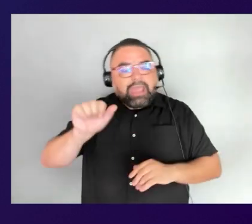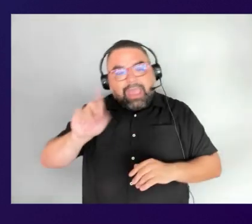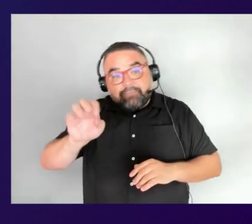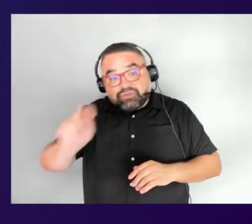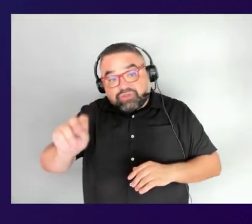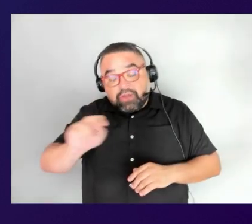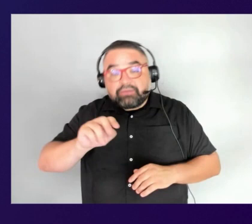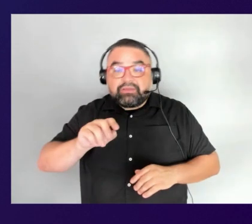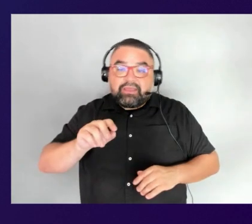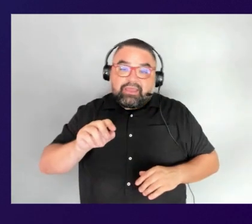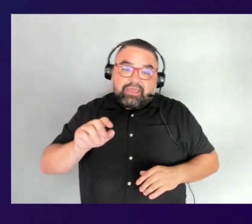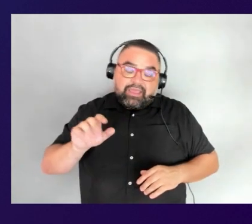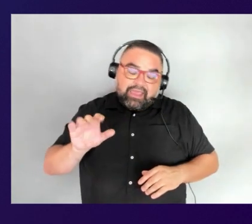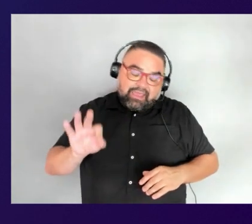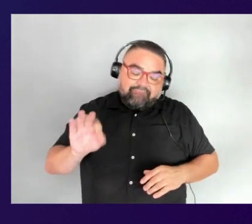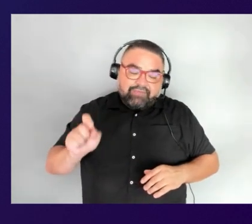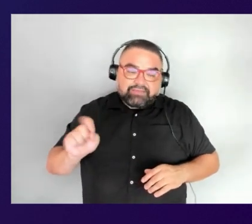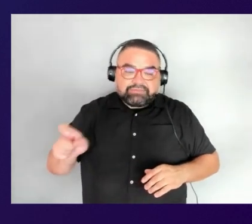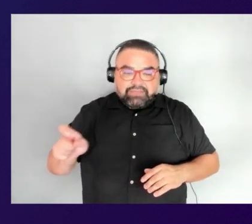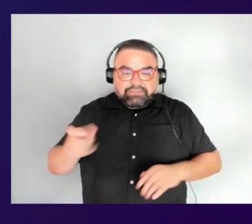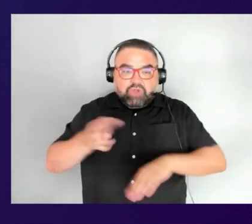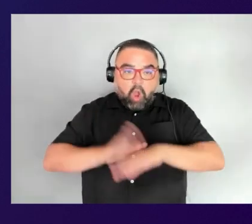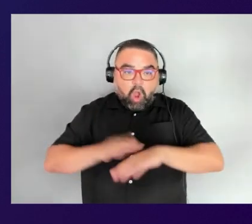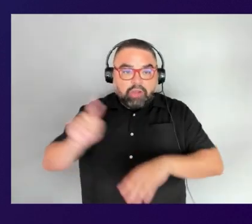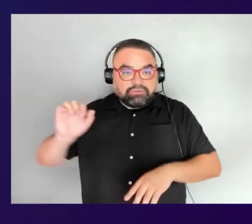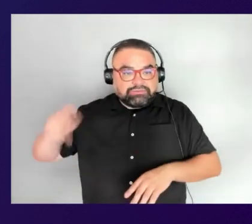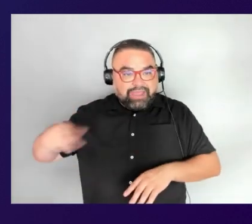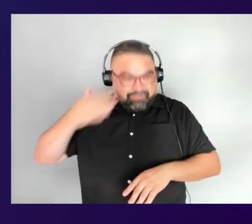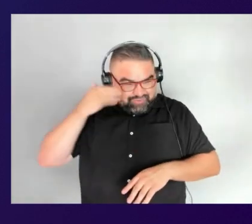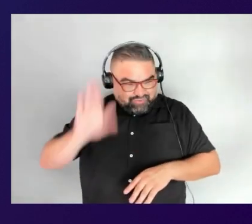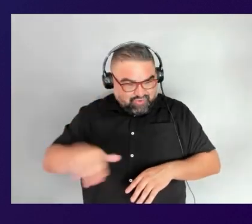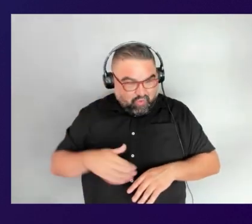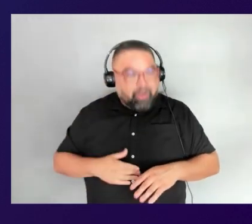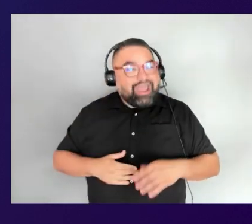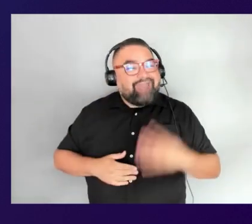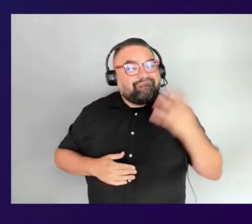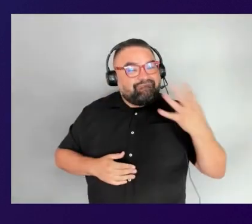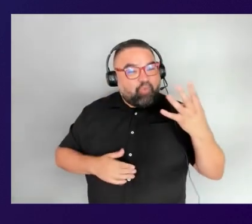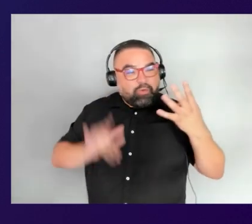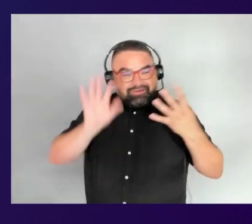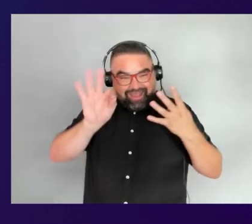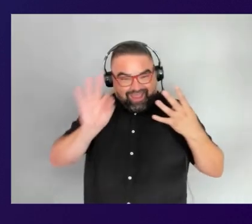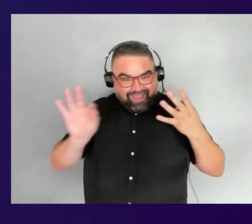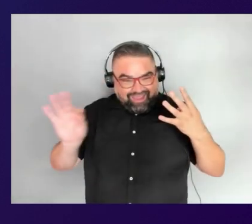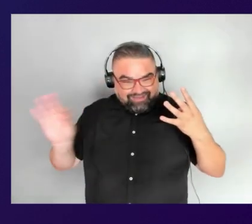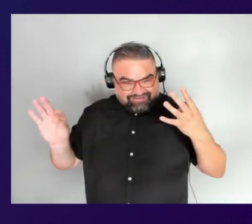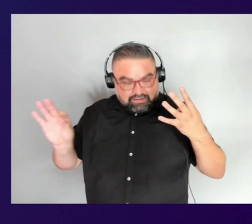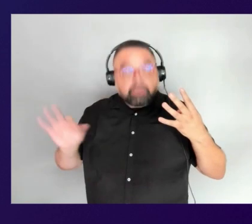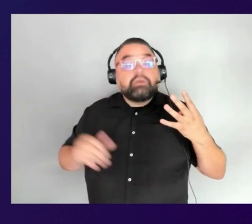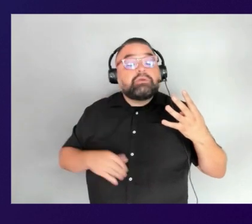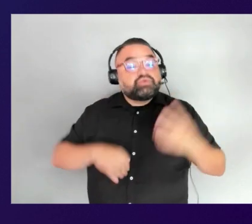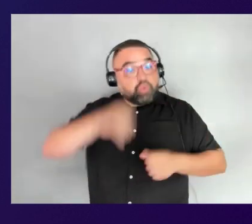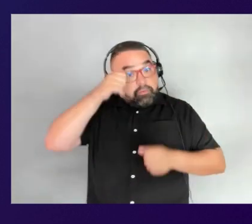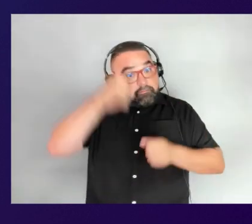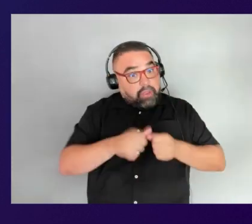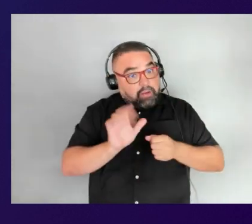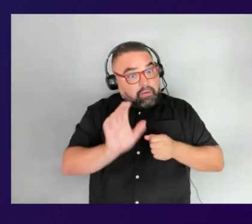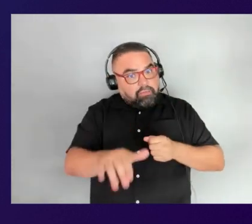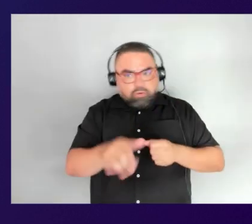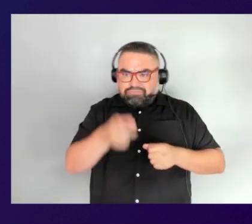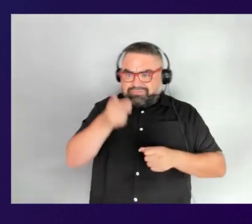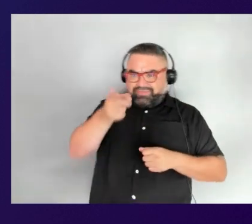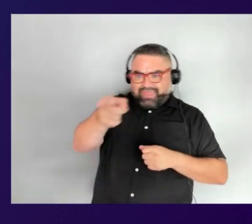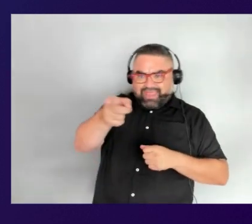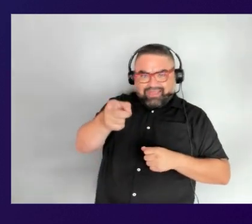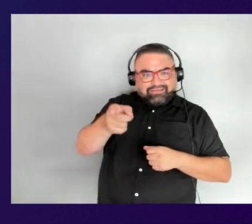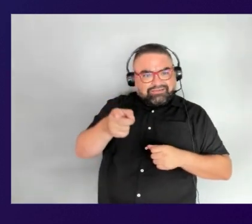deliver a 99.99% or 4 nines availability SLA. And so with multi-AZ deployments, we're really excited to give